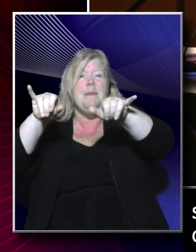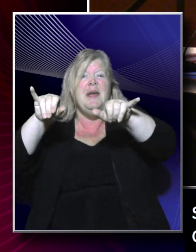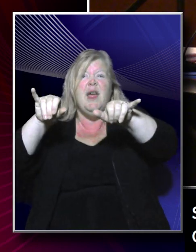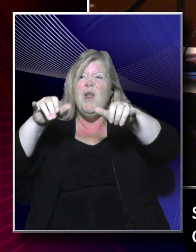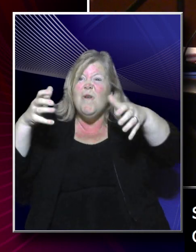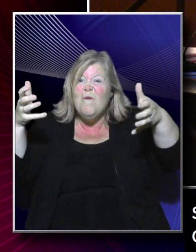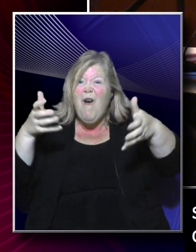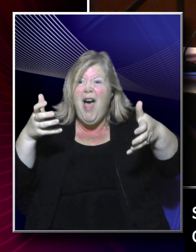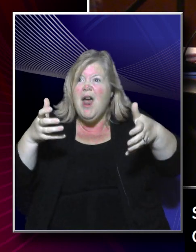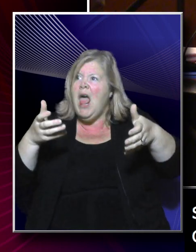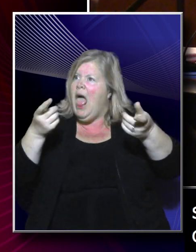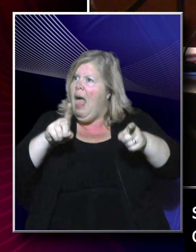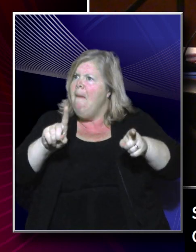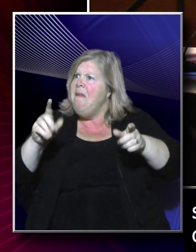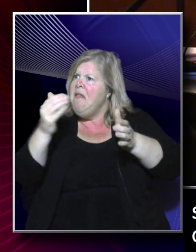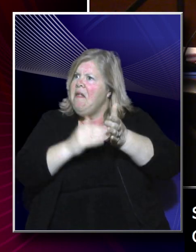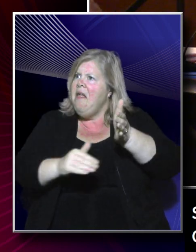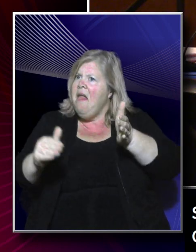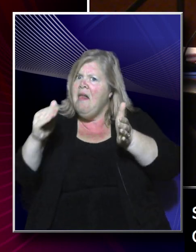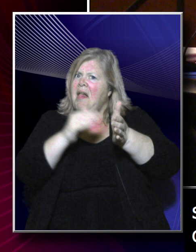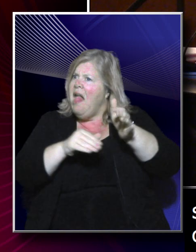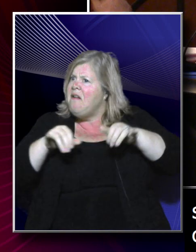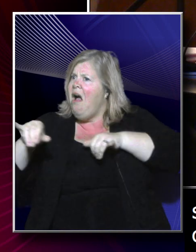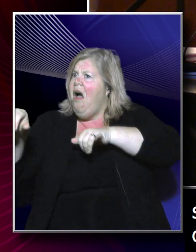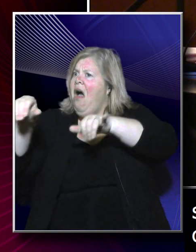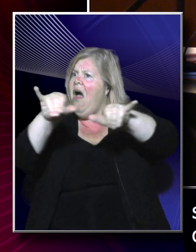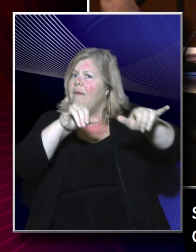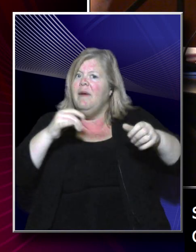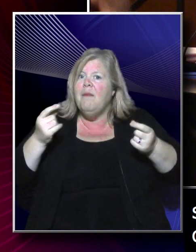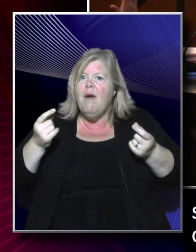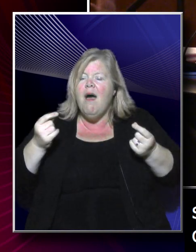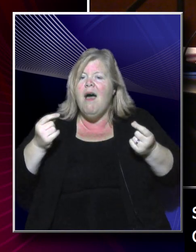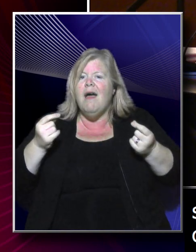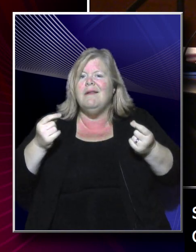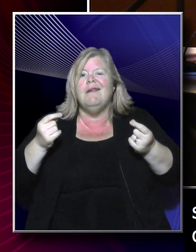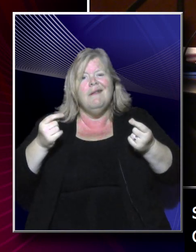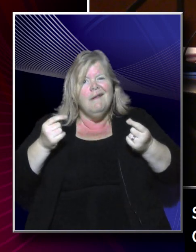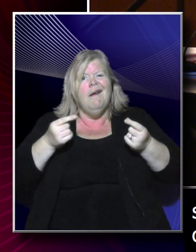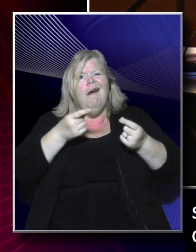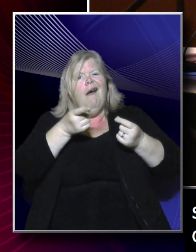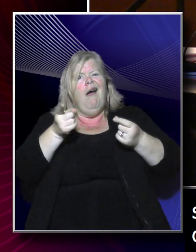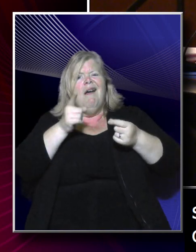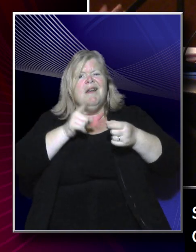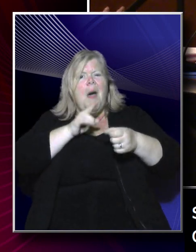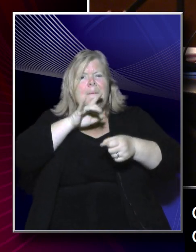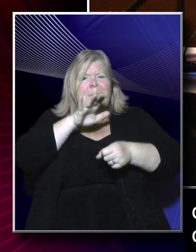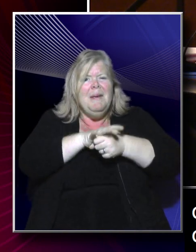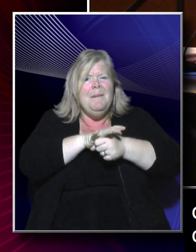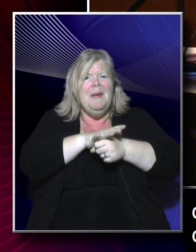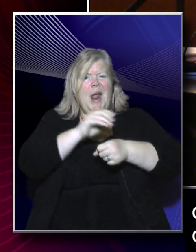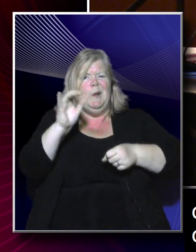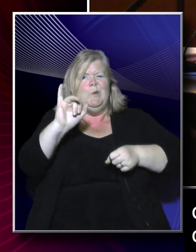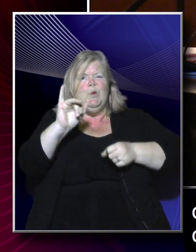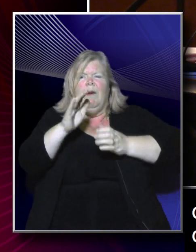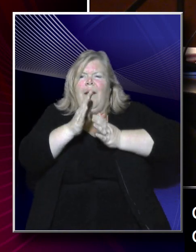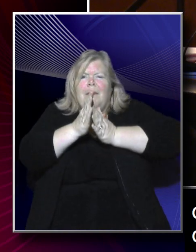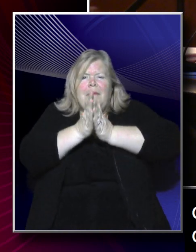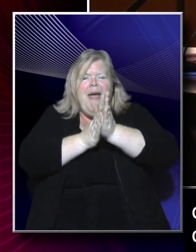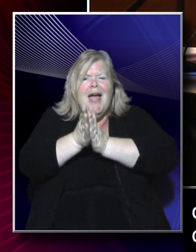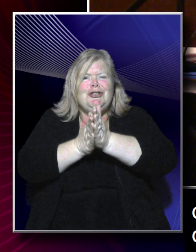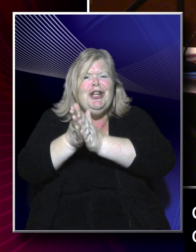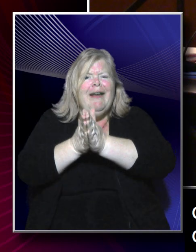over and over and over again was our commitment and passion